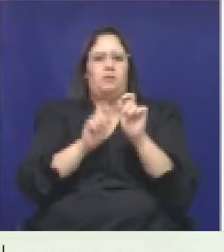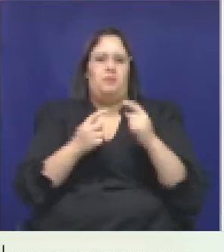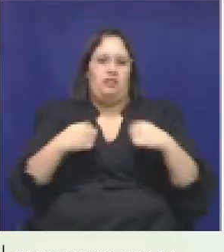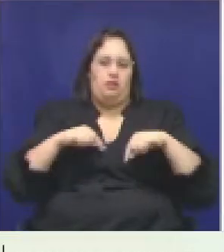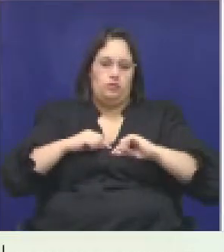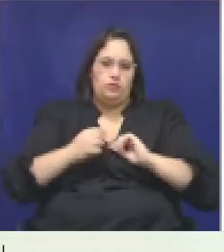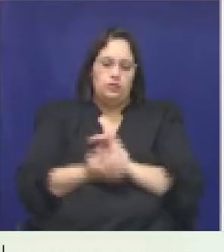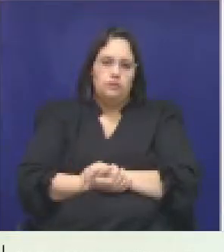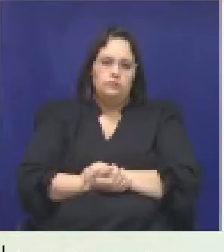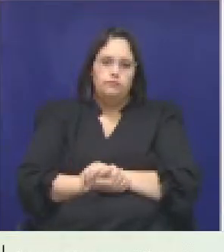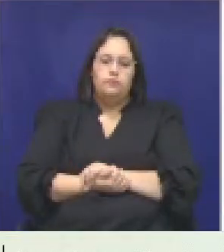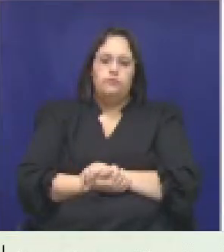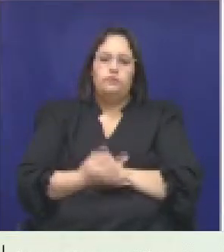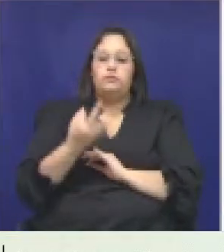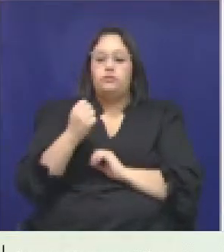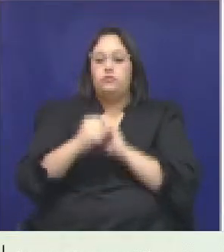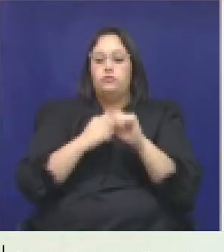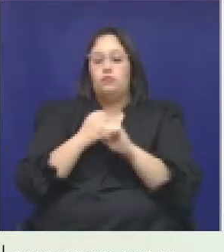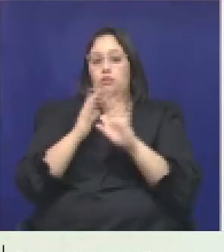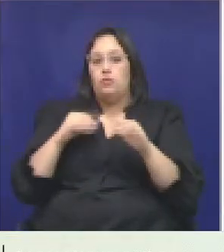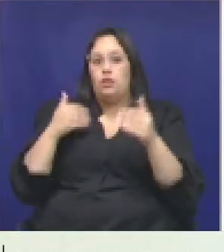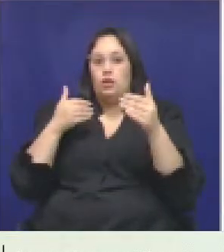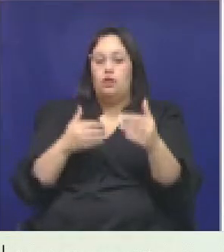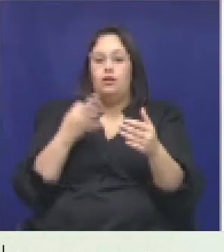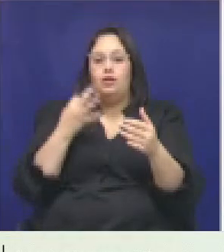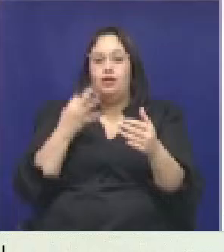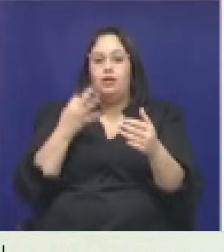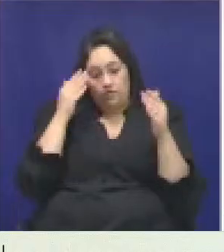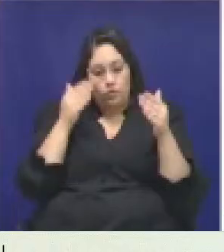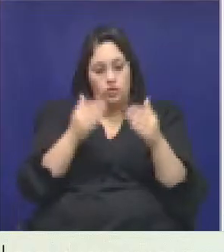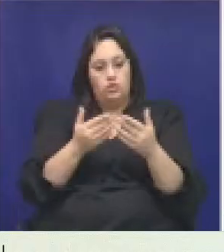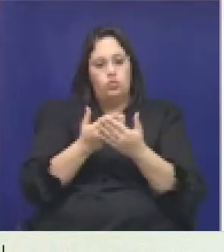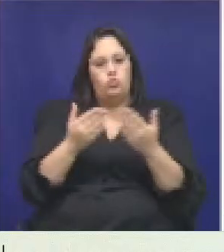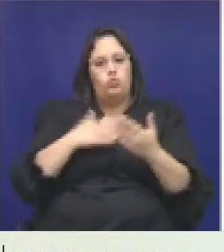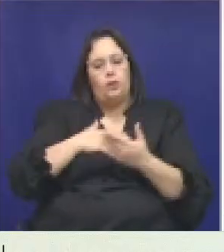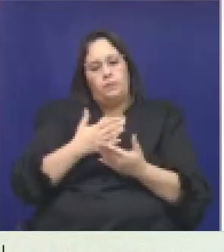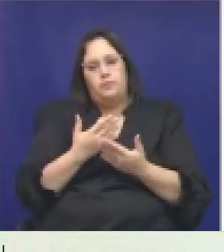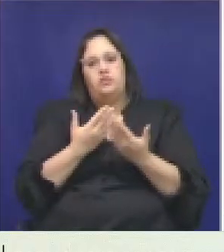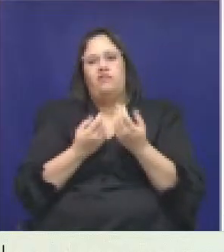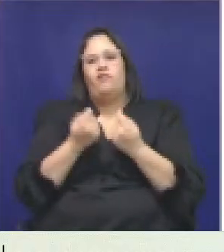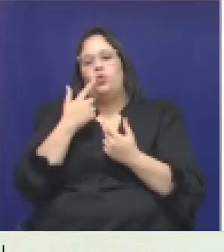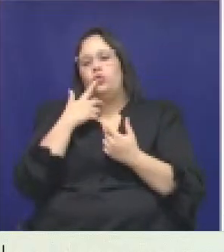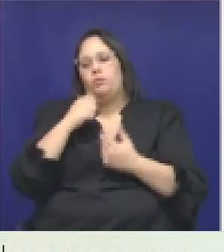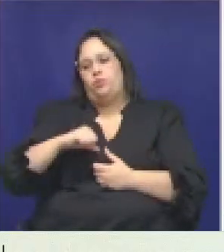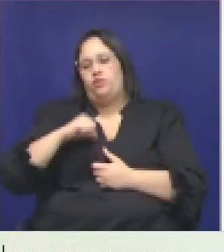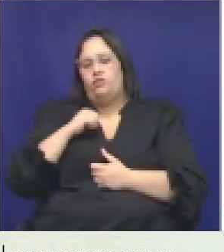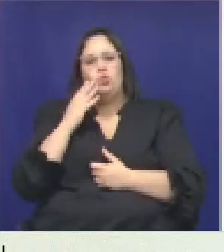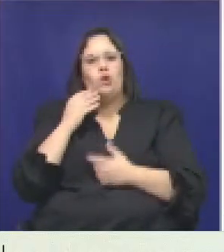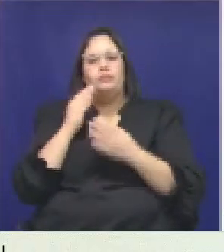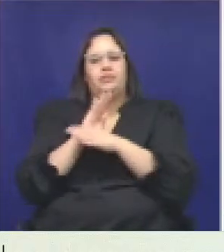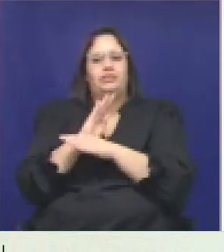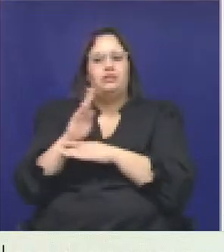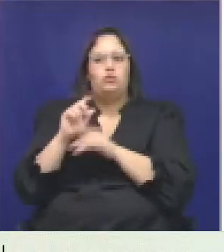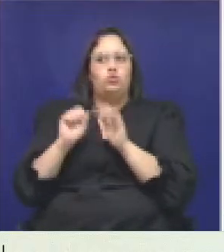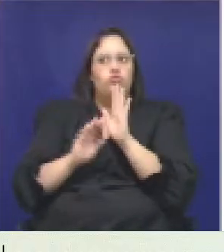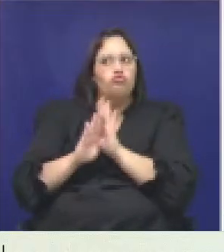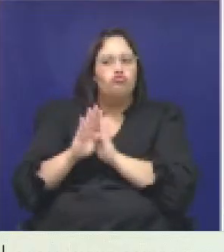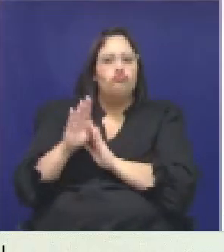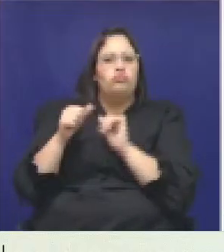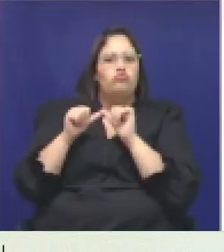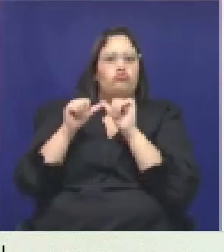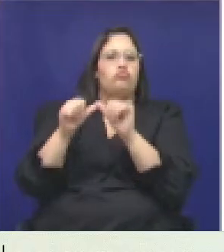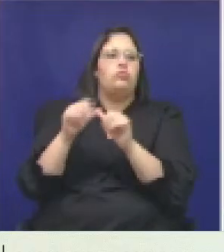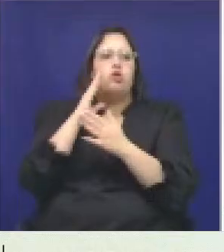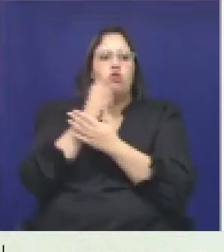people. For 3 decades, the government has focused on appeasing a few privileged white businesses to drive the stumbling economic agenda